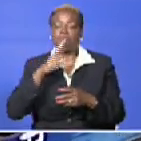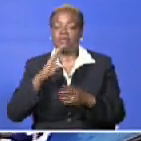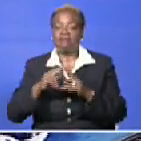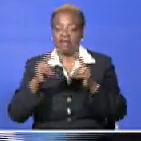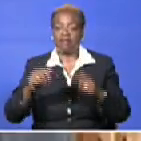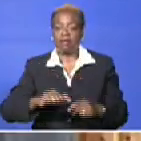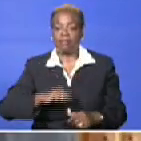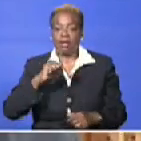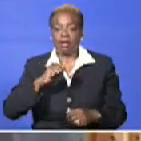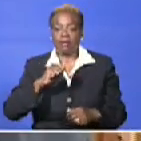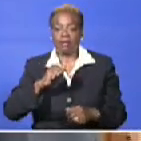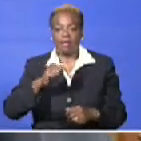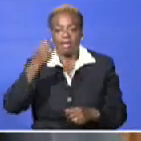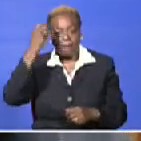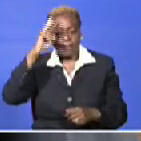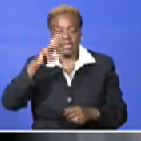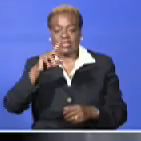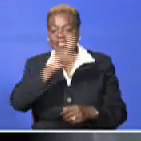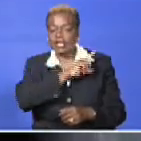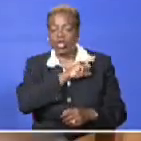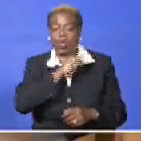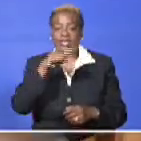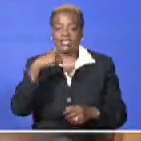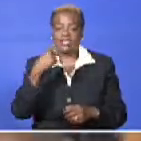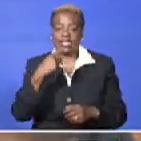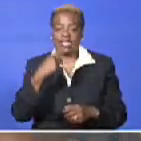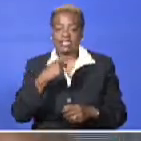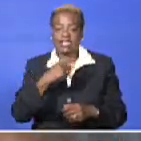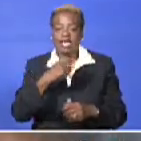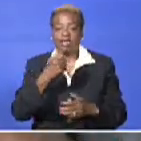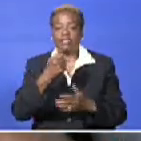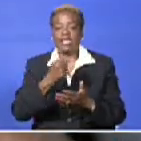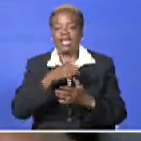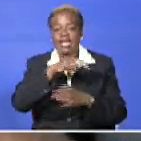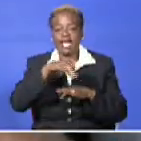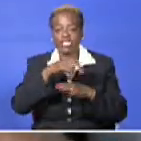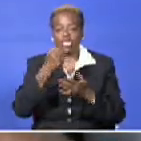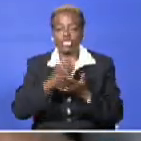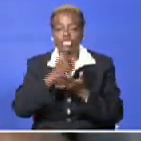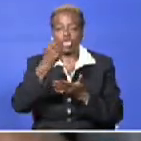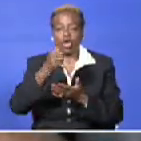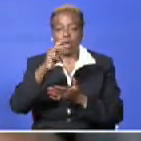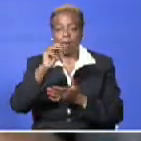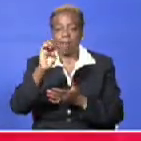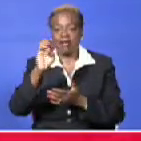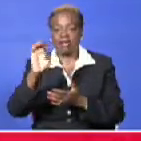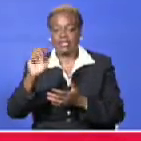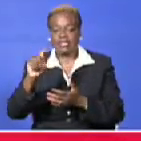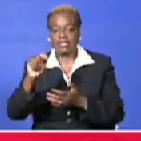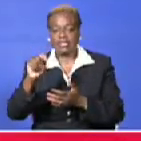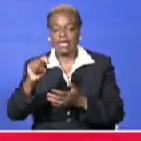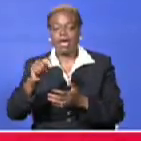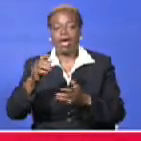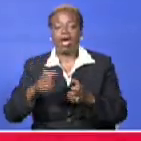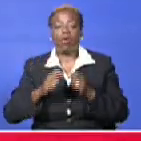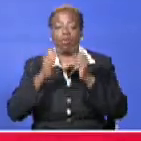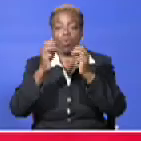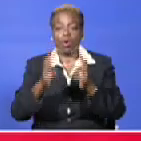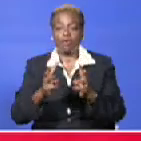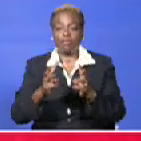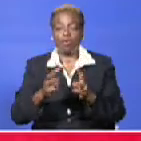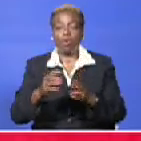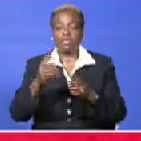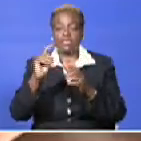explained the National Merit Scholars Award stands out among other awards because of significant funding to some of the top students pegged